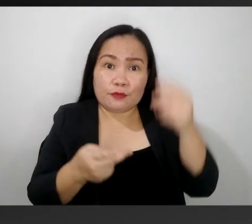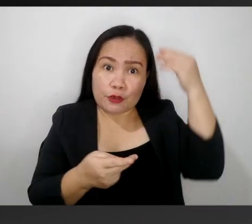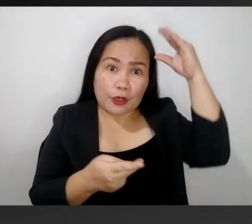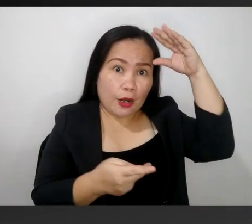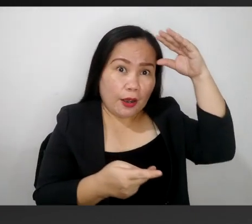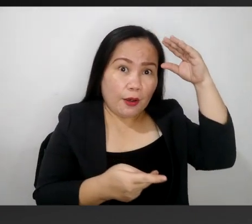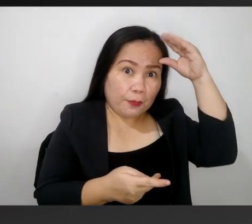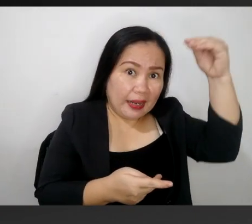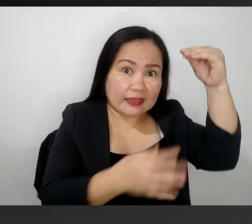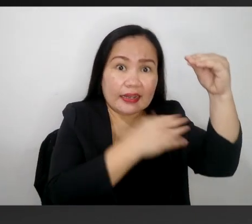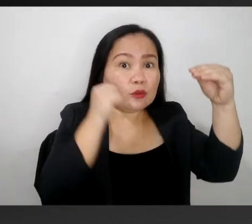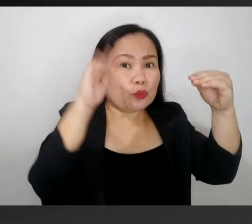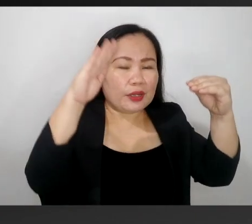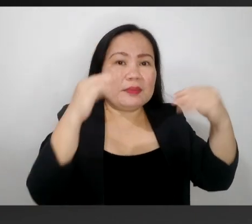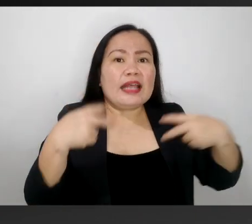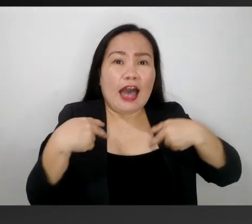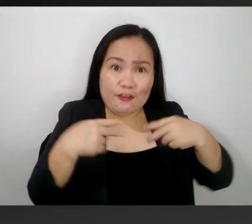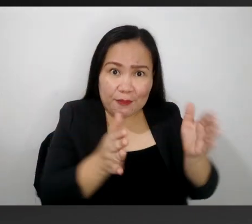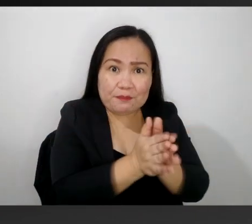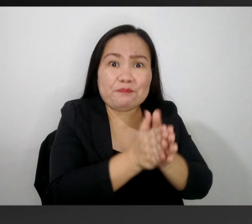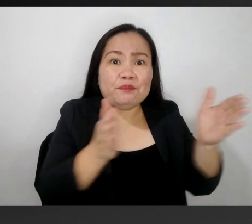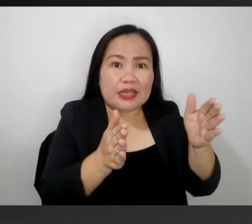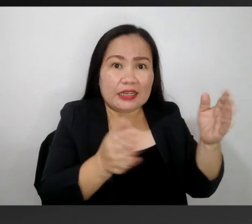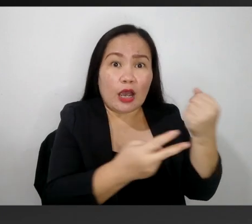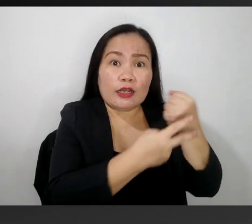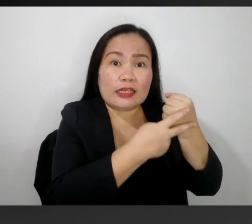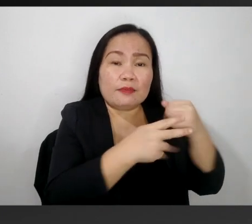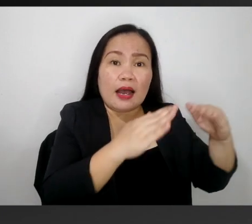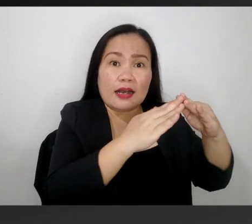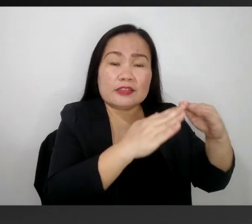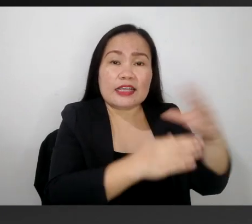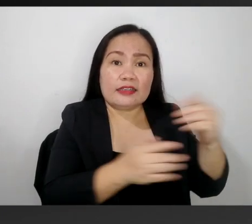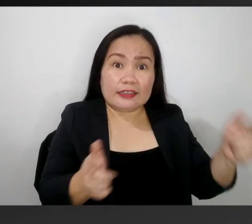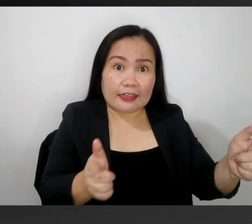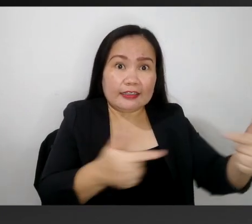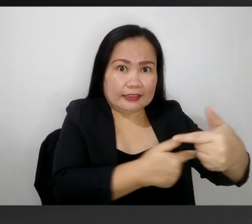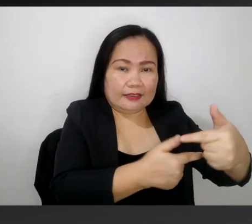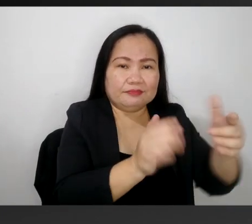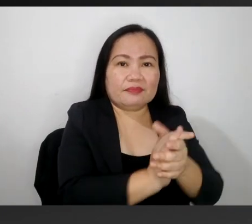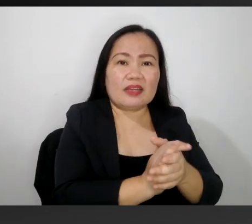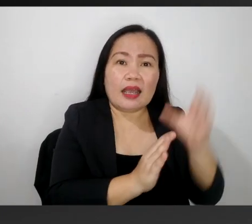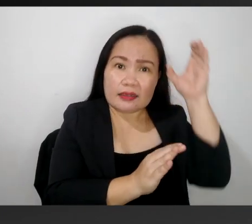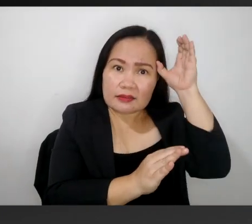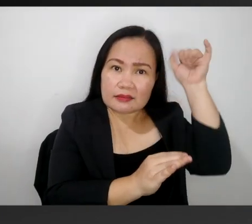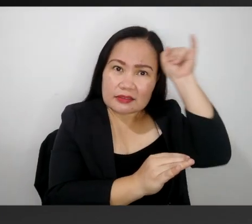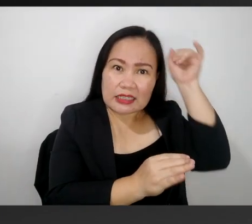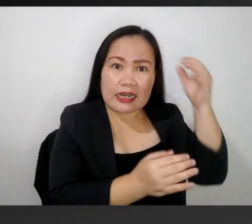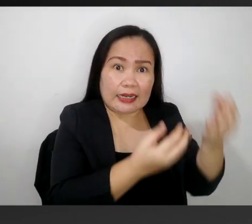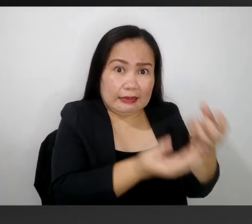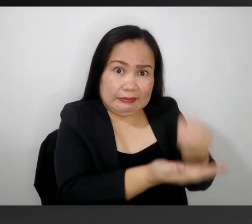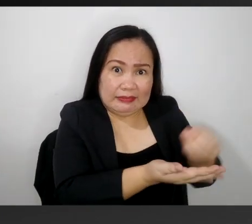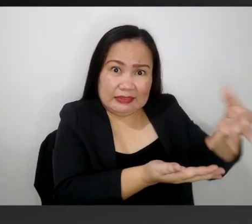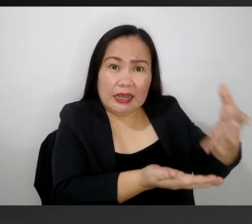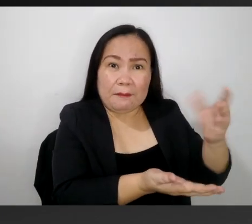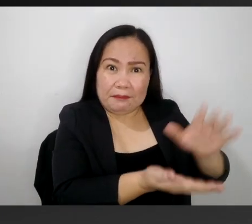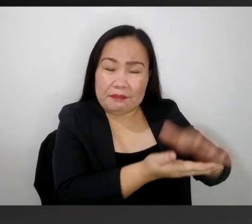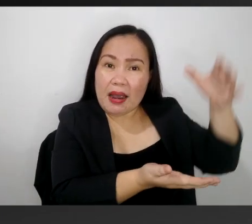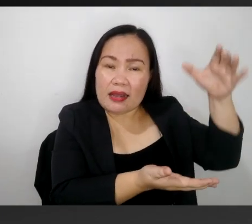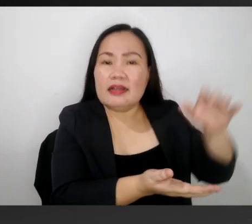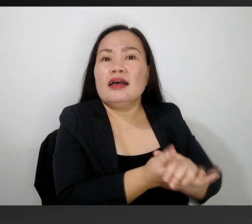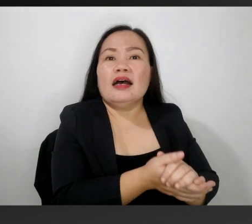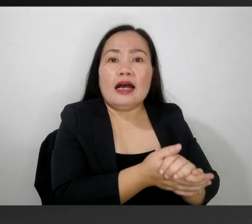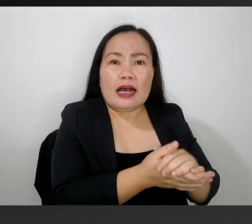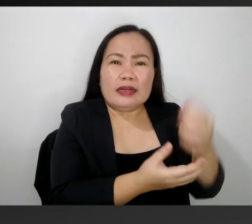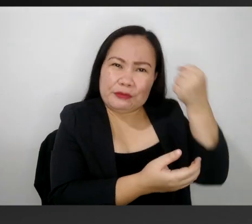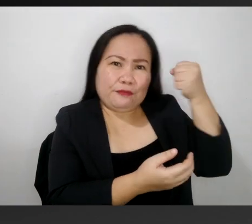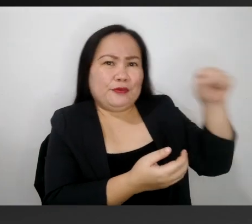women. It also has a large warehouse and garden. Ibarra spent everything on school. He refused